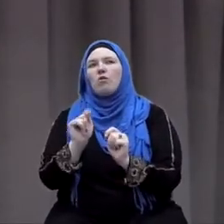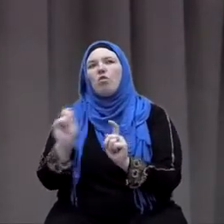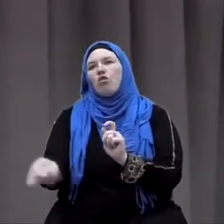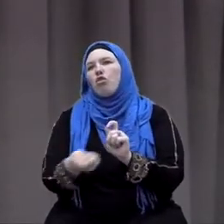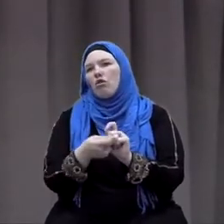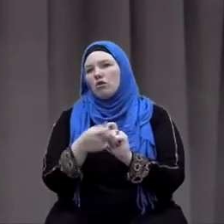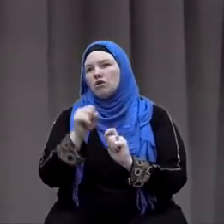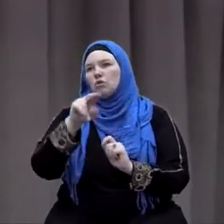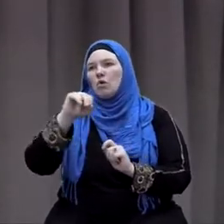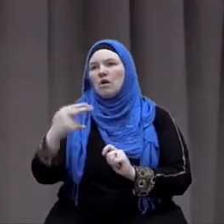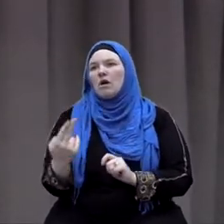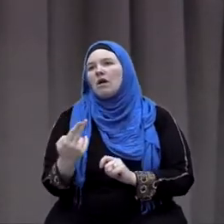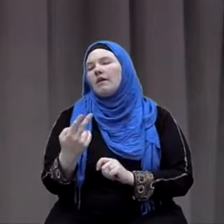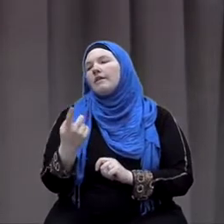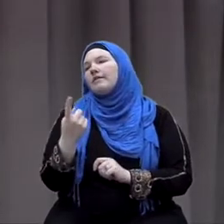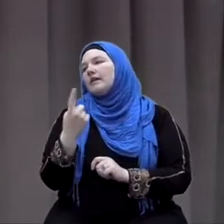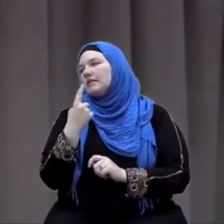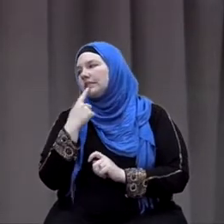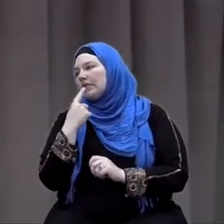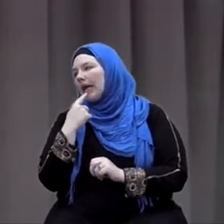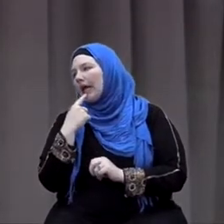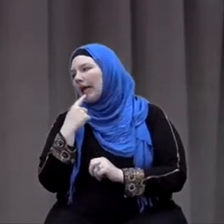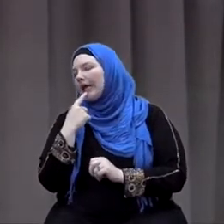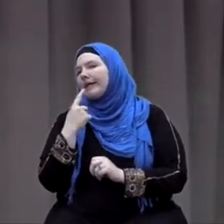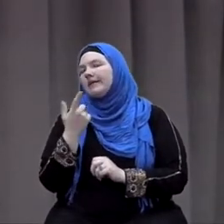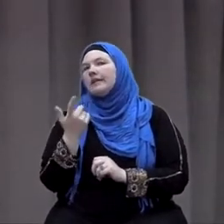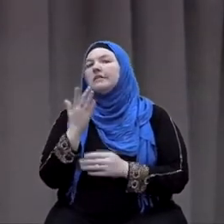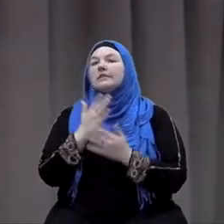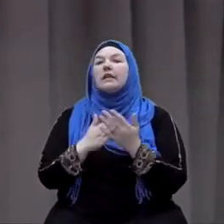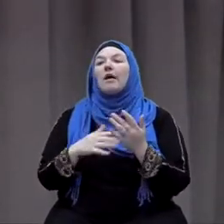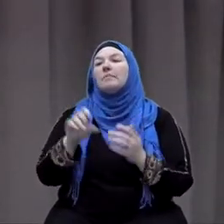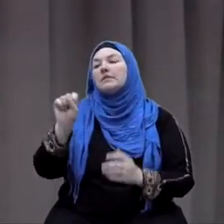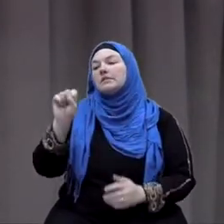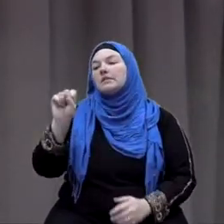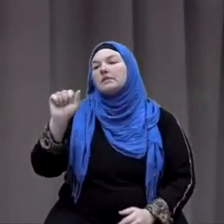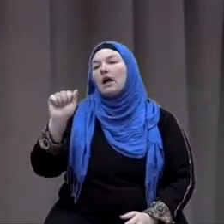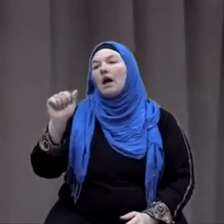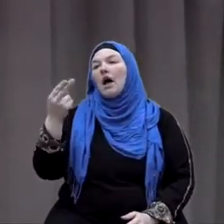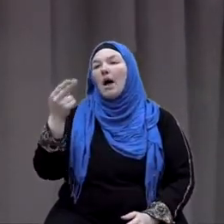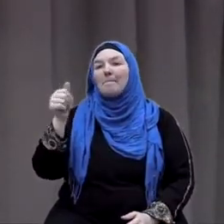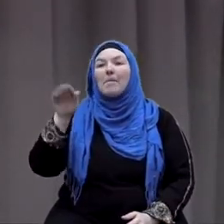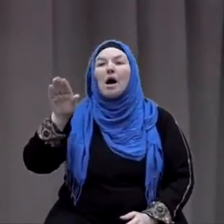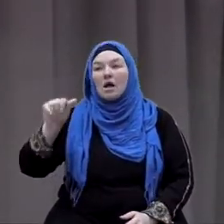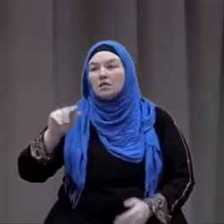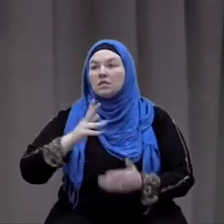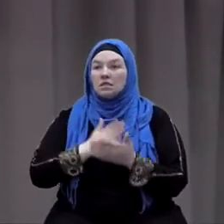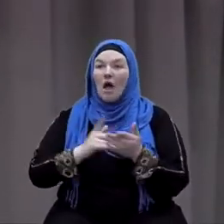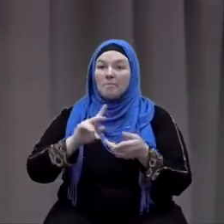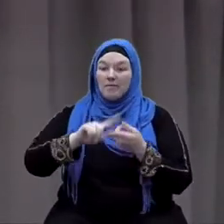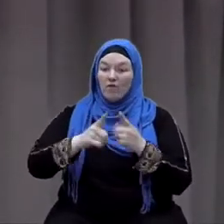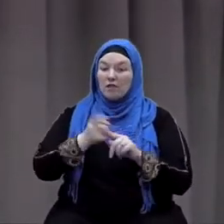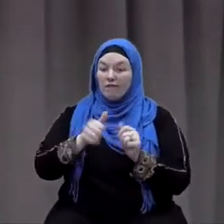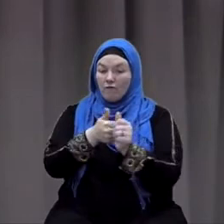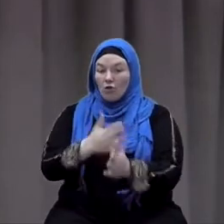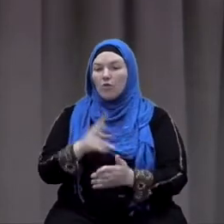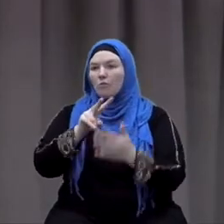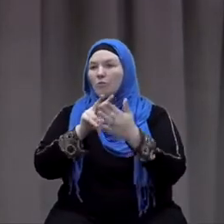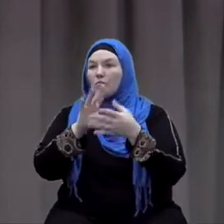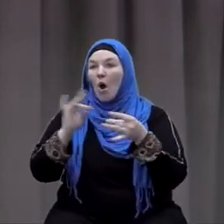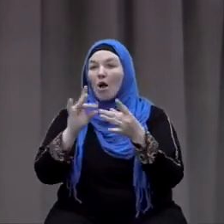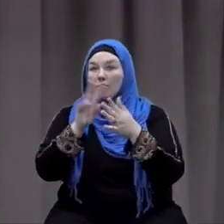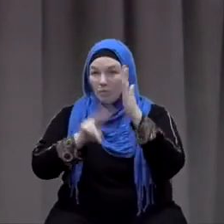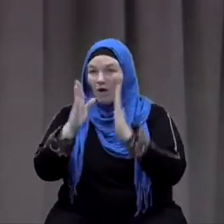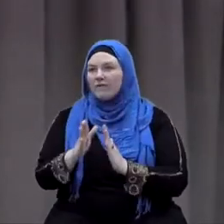They tell you Abu Huraira and other Sahaba, they were not this, they were not that. All of these are